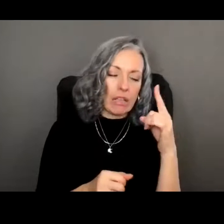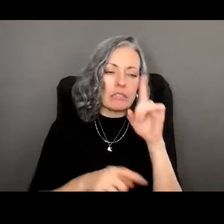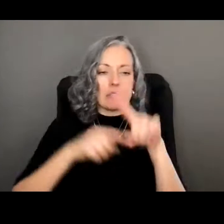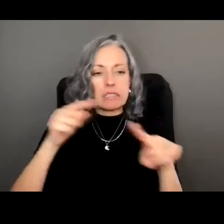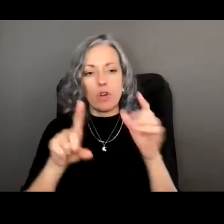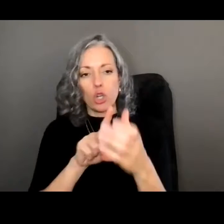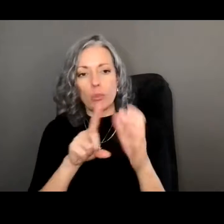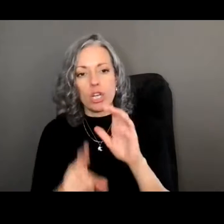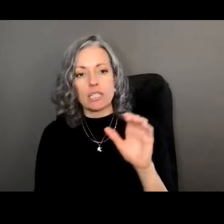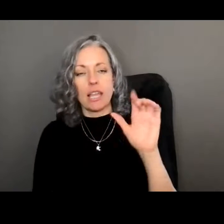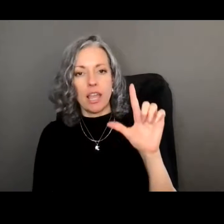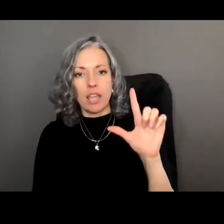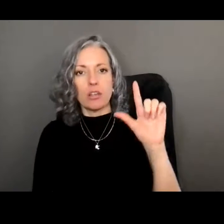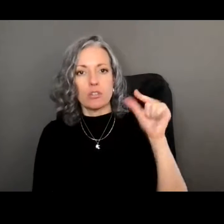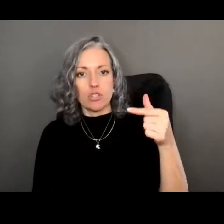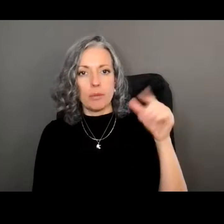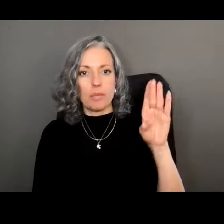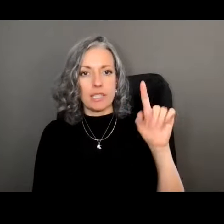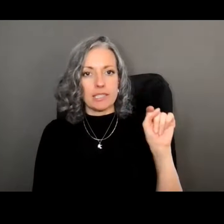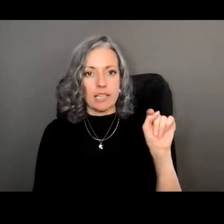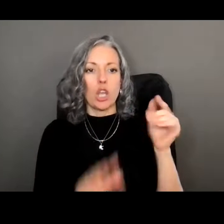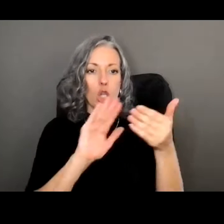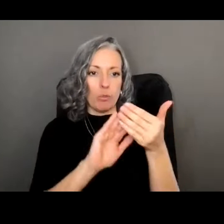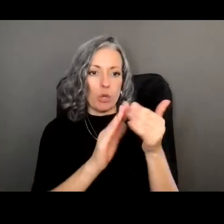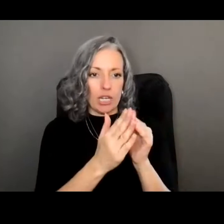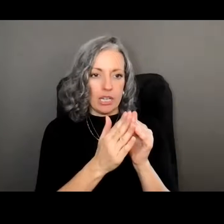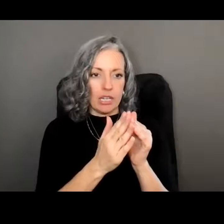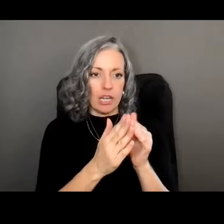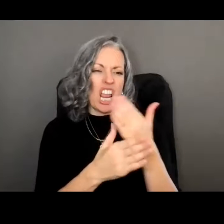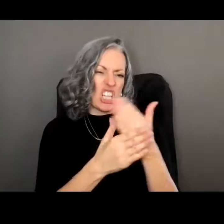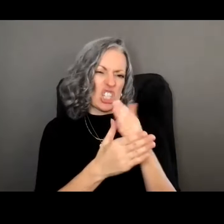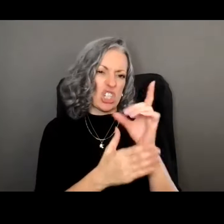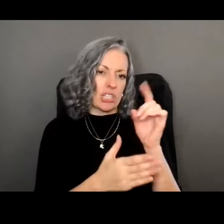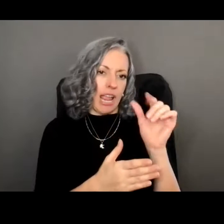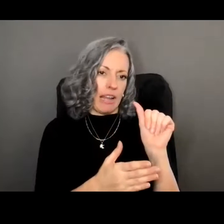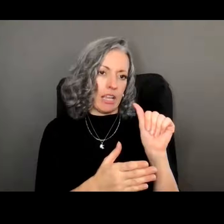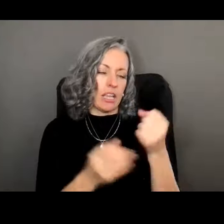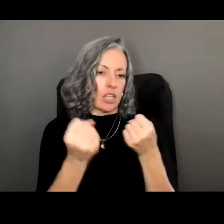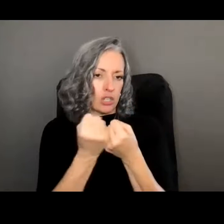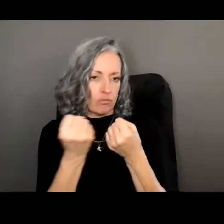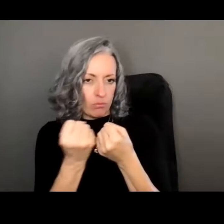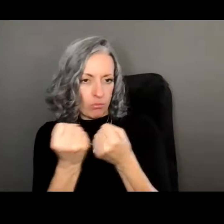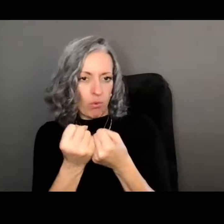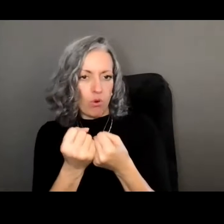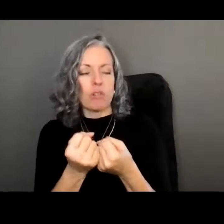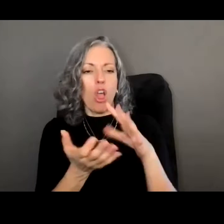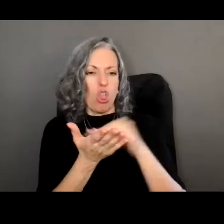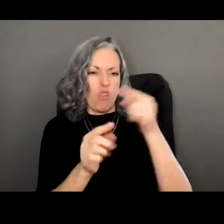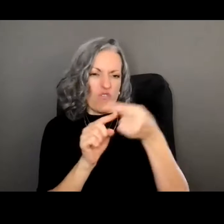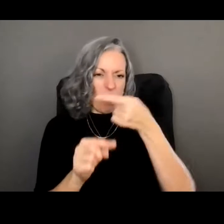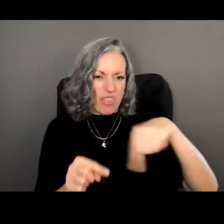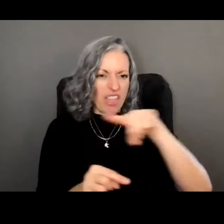LGBTQ, and other communities. And share CalAIM data on enhanced care management and community support. So learn from